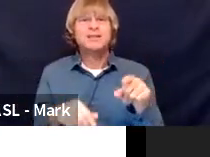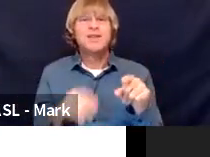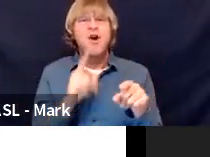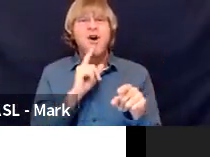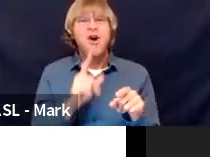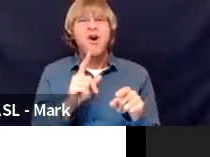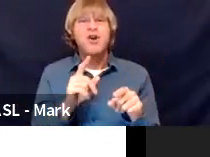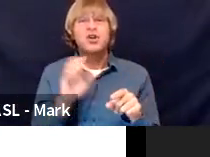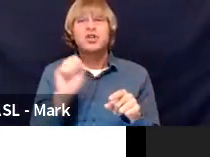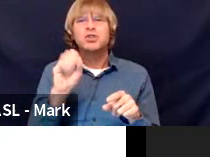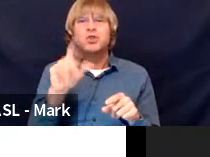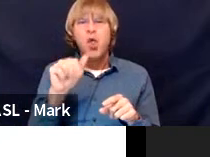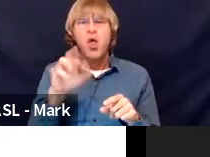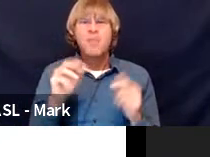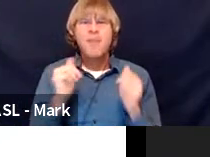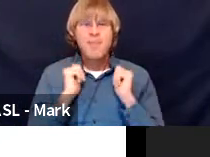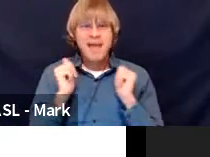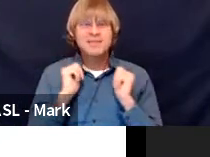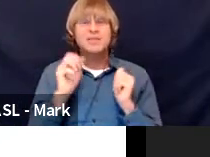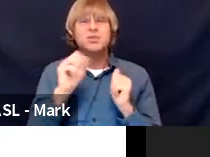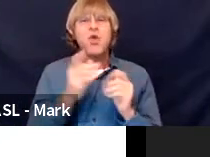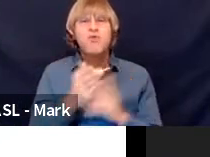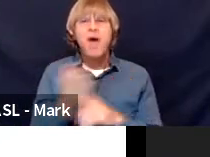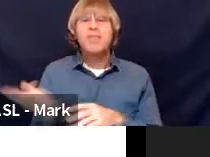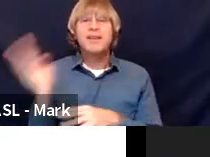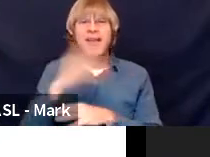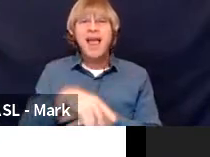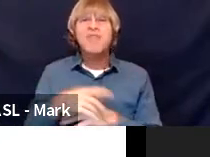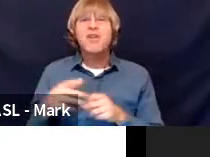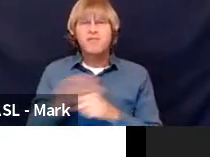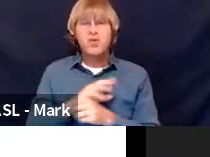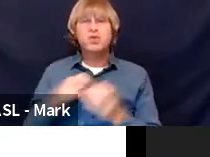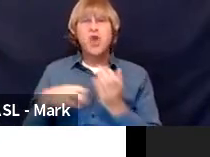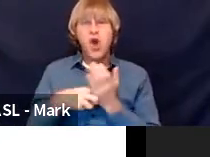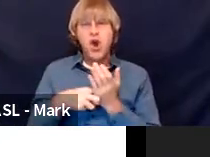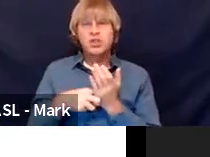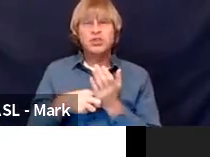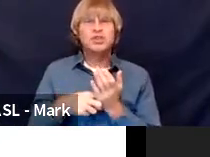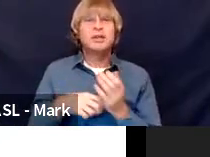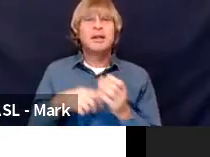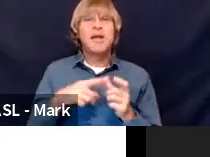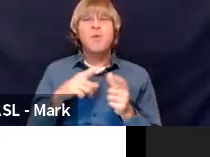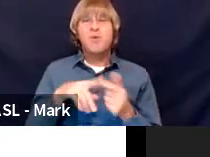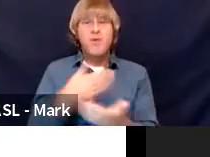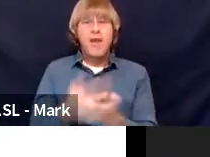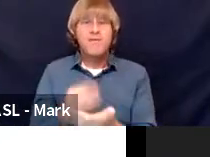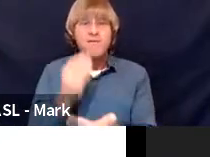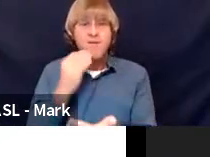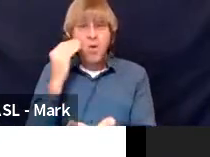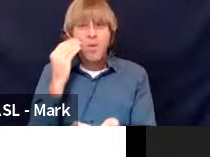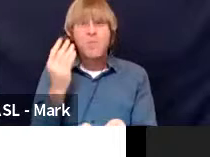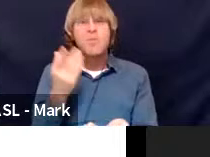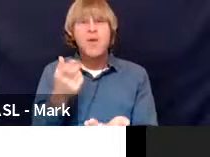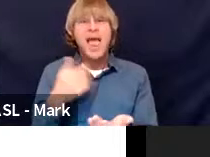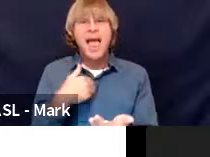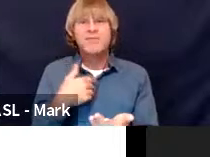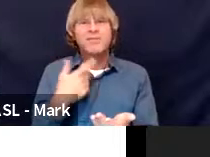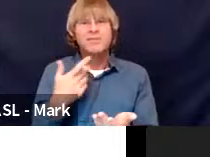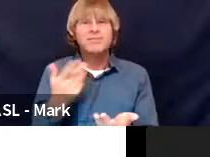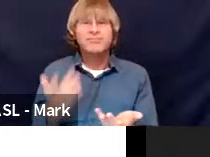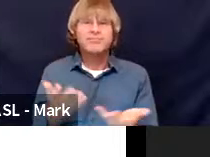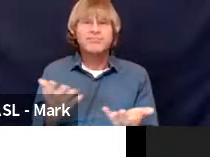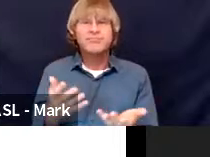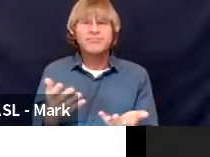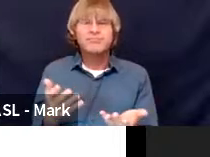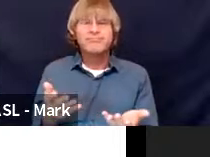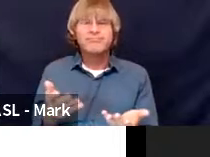are solar backpacks. So throughout the day, they're charged. And then when you go home, you actually have a little